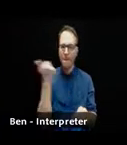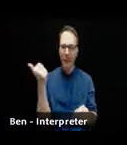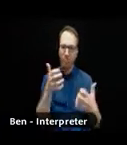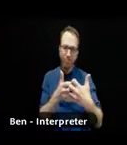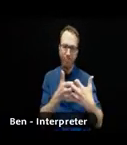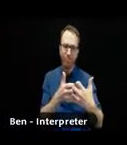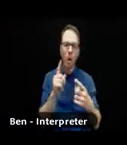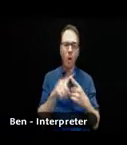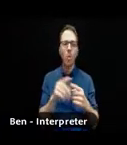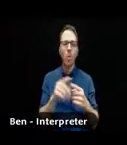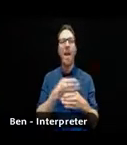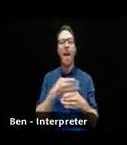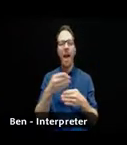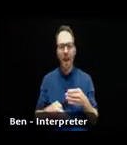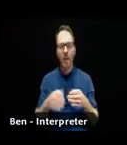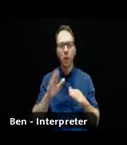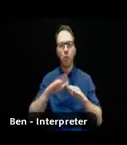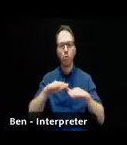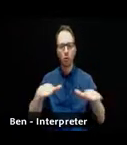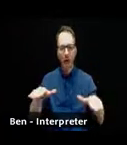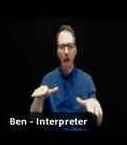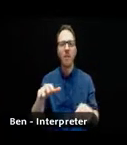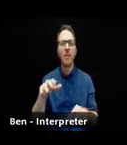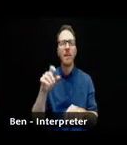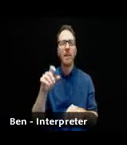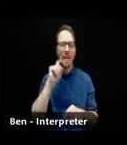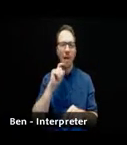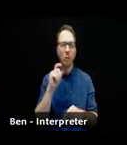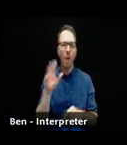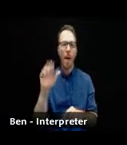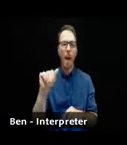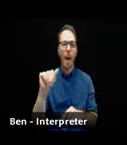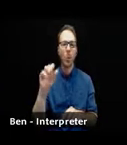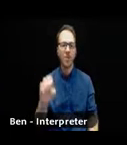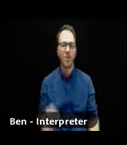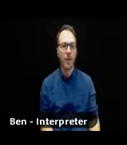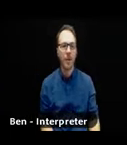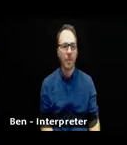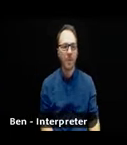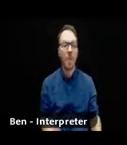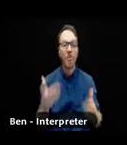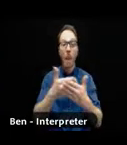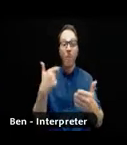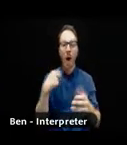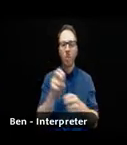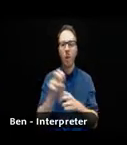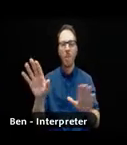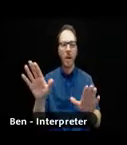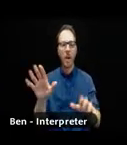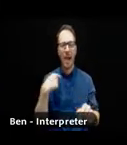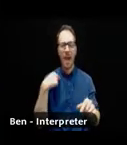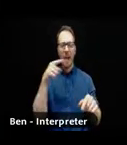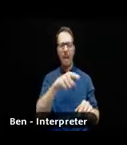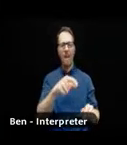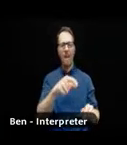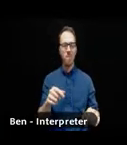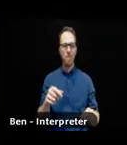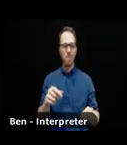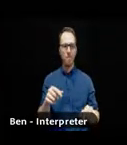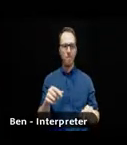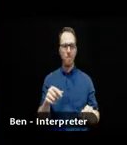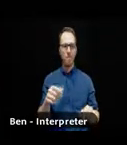actually ending child sexual abuse. So before I get to that, next slide. So a lot of my